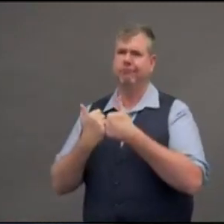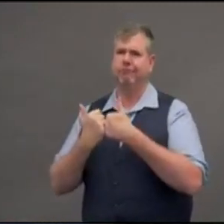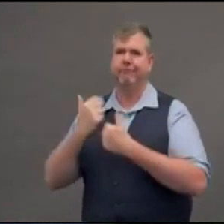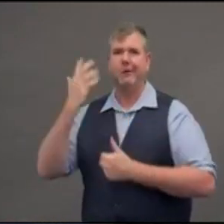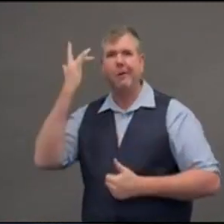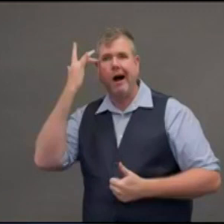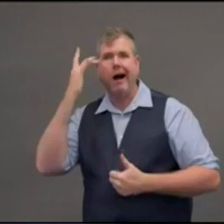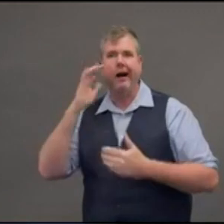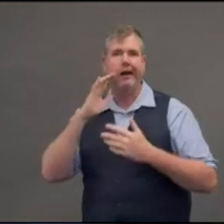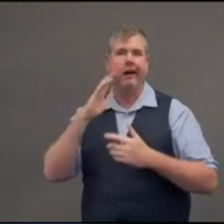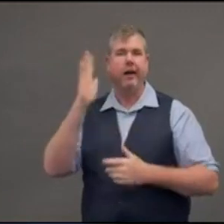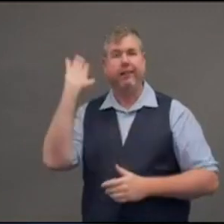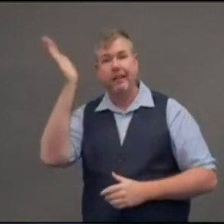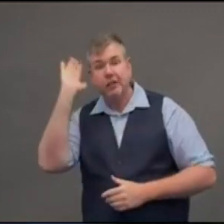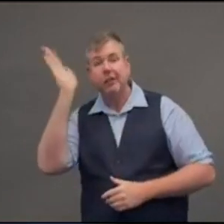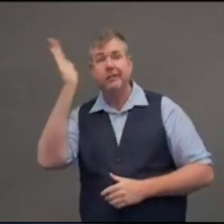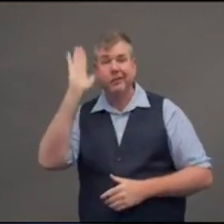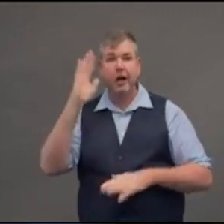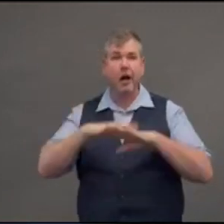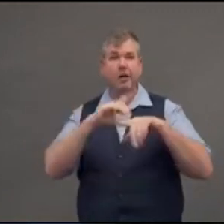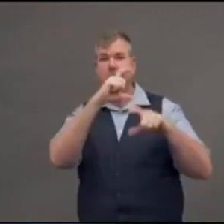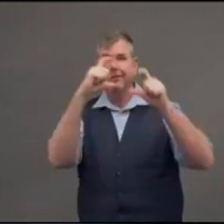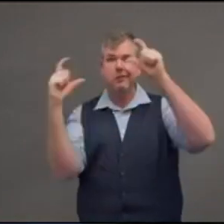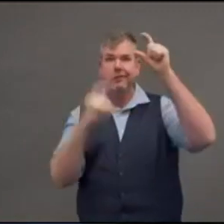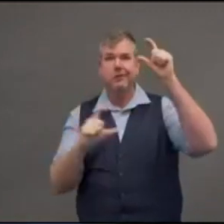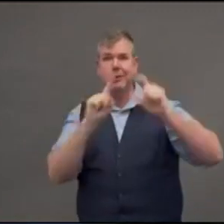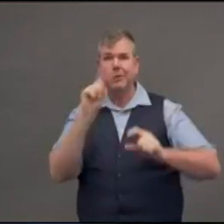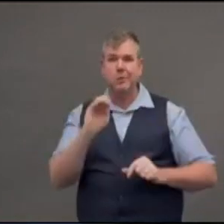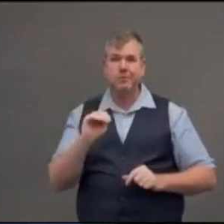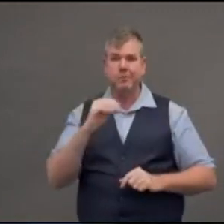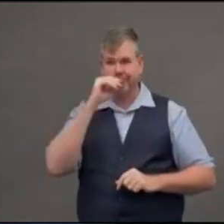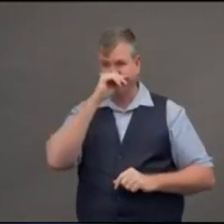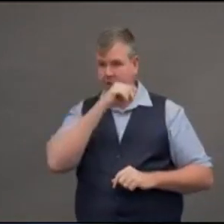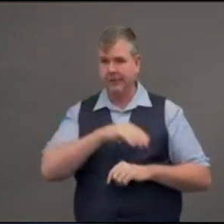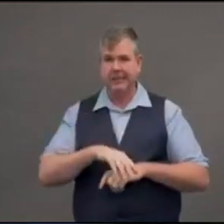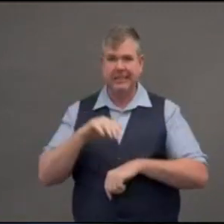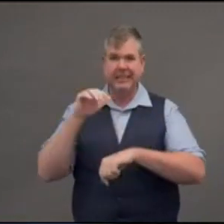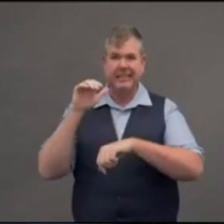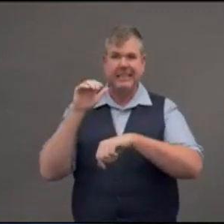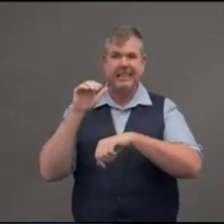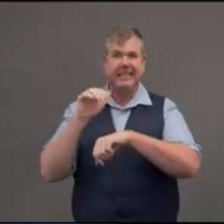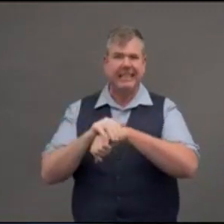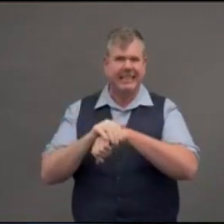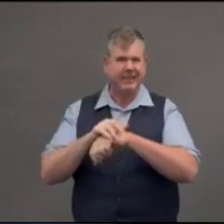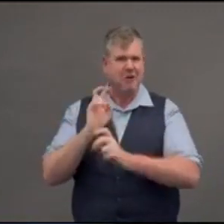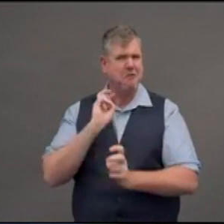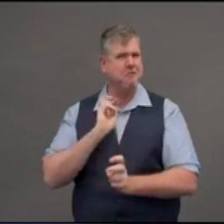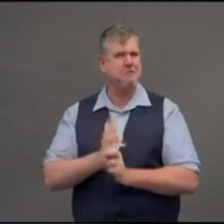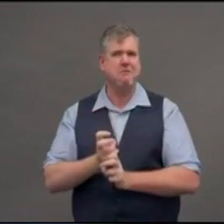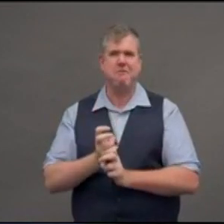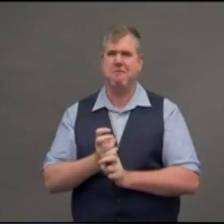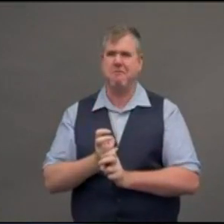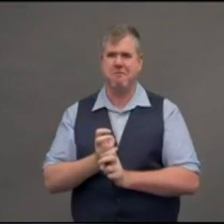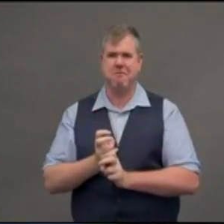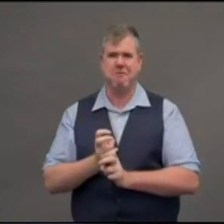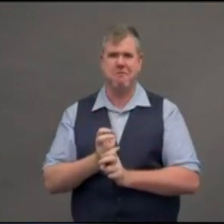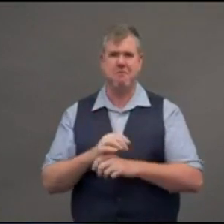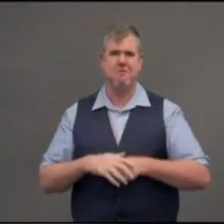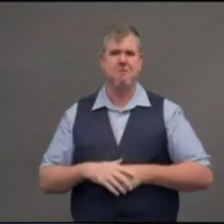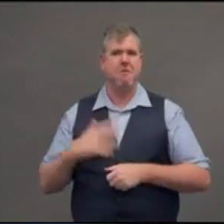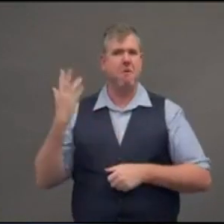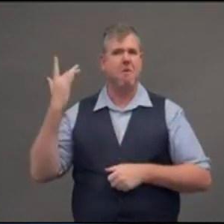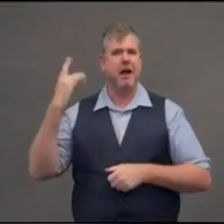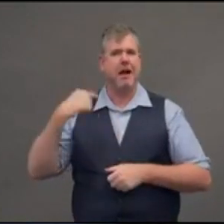it's been difficult with English, because I think a lot that I struggle with is